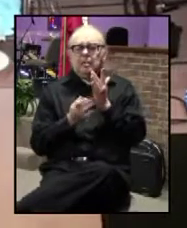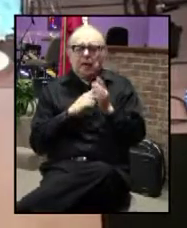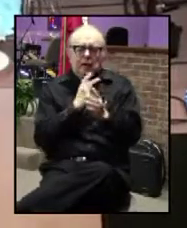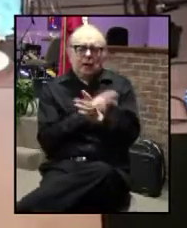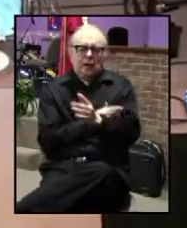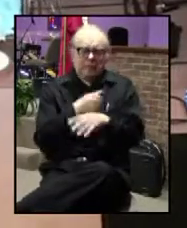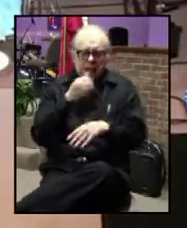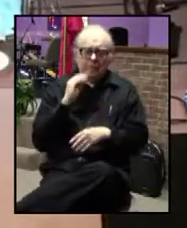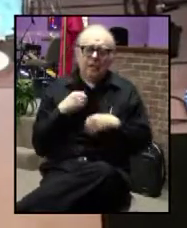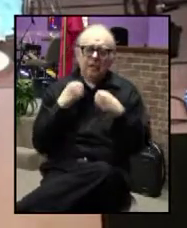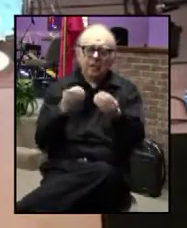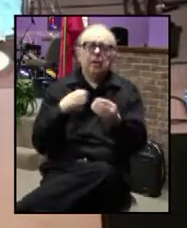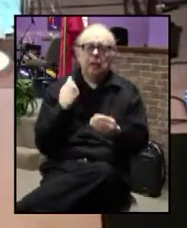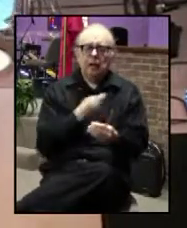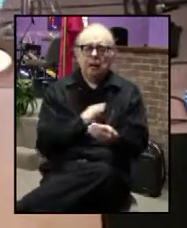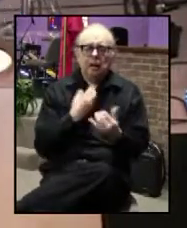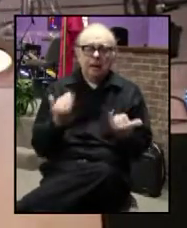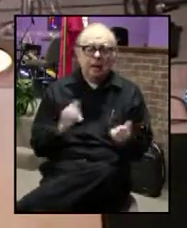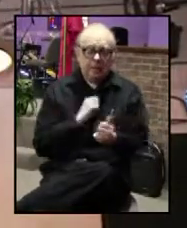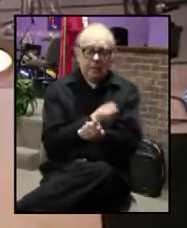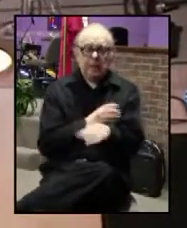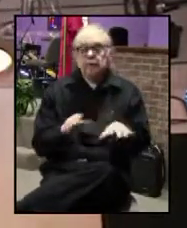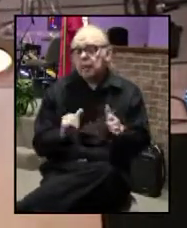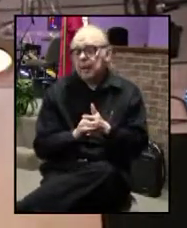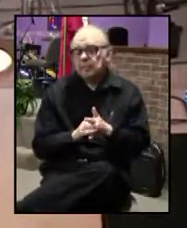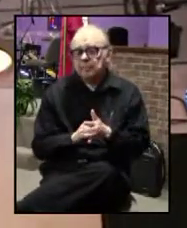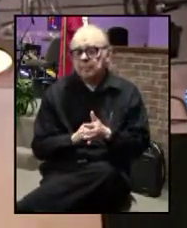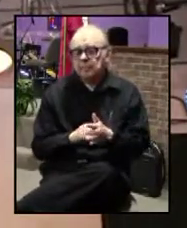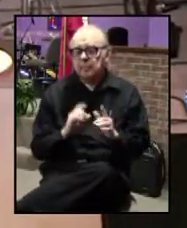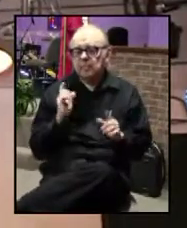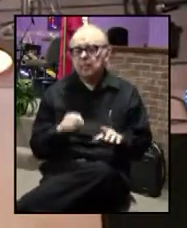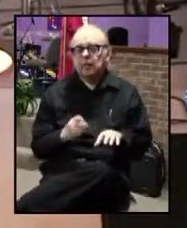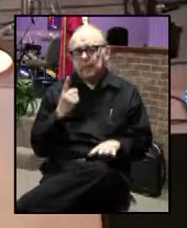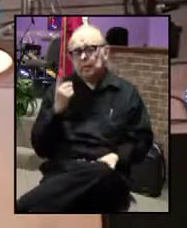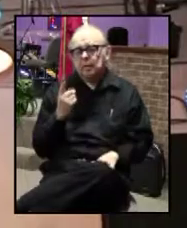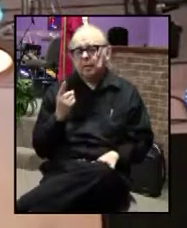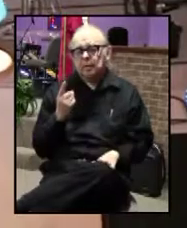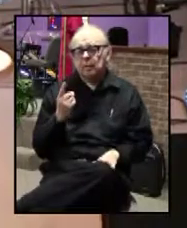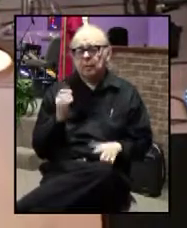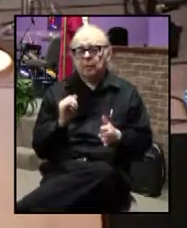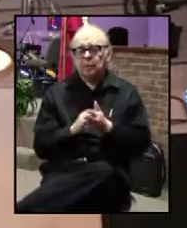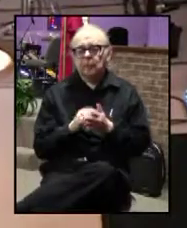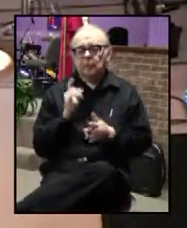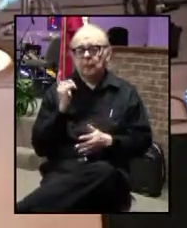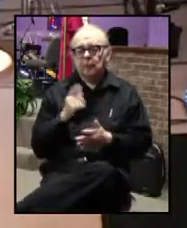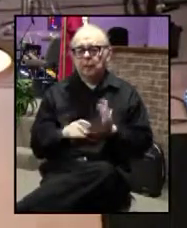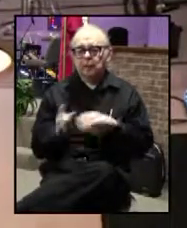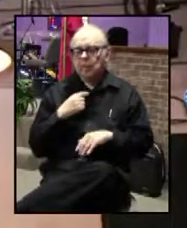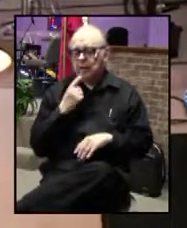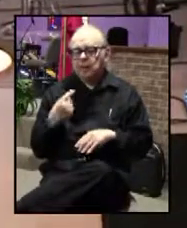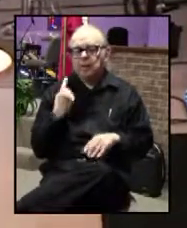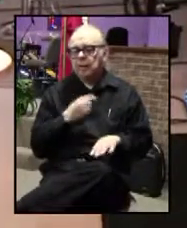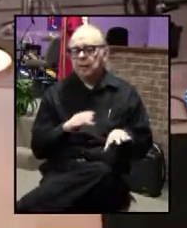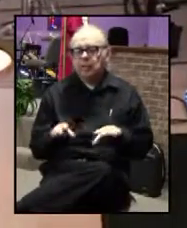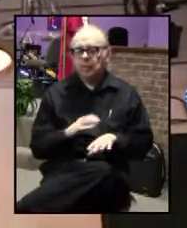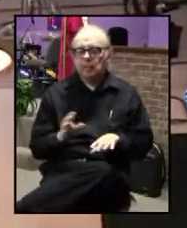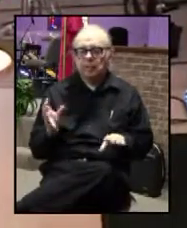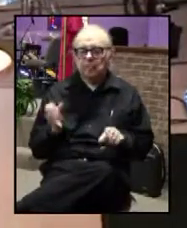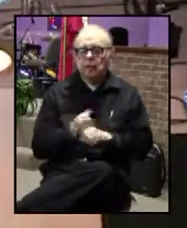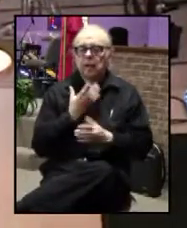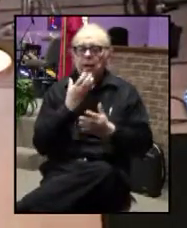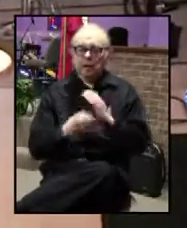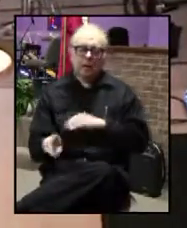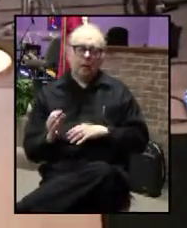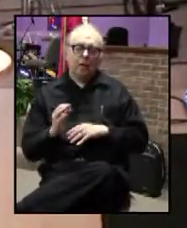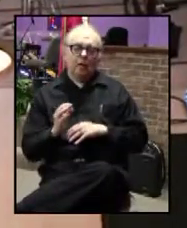power that God has given us and the authority to do this. But we need to understand that what Jesus is telling us to do is to get out